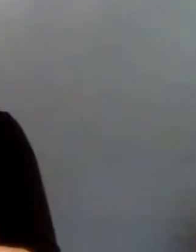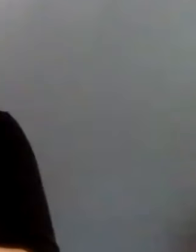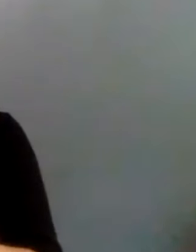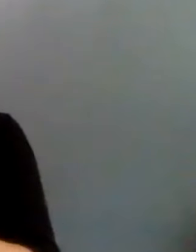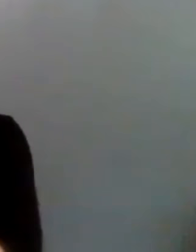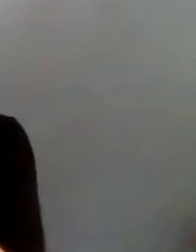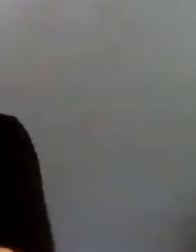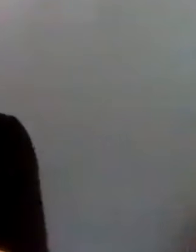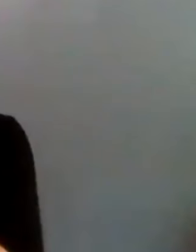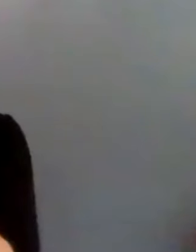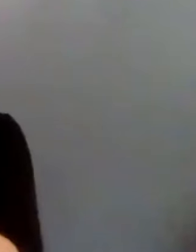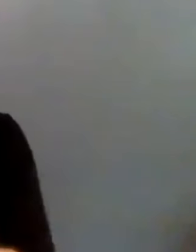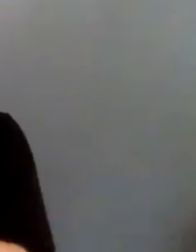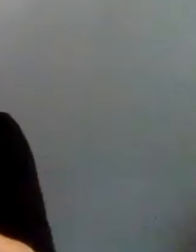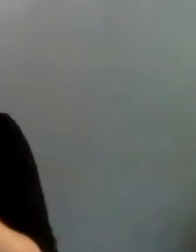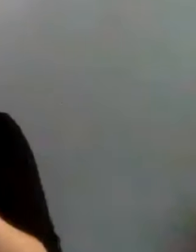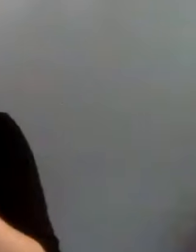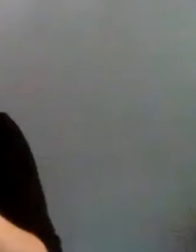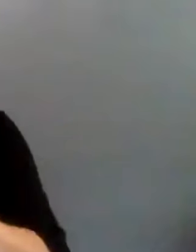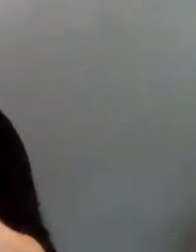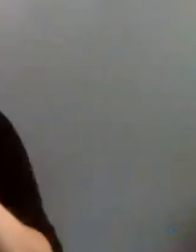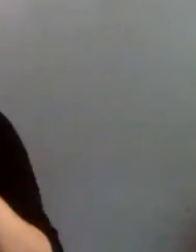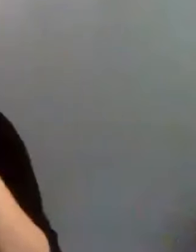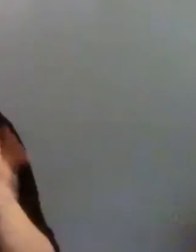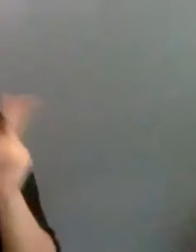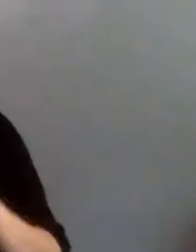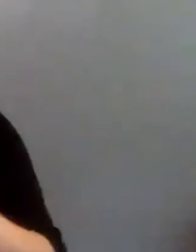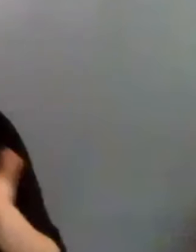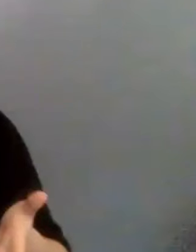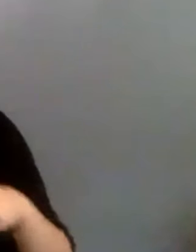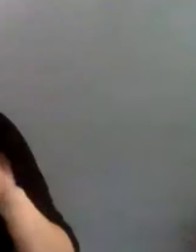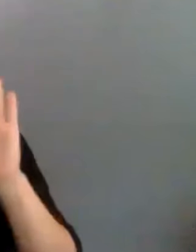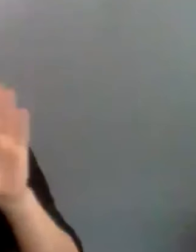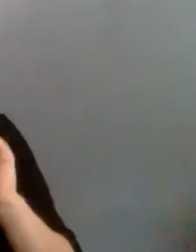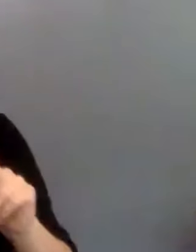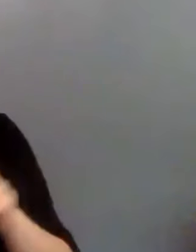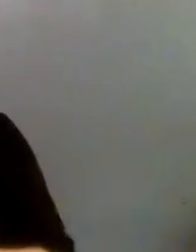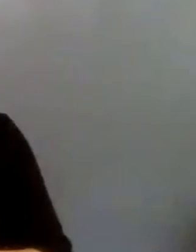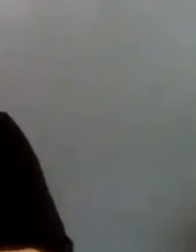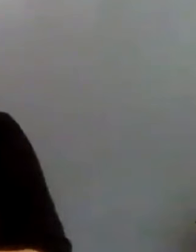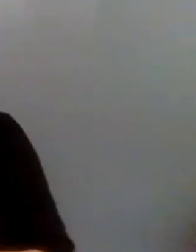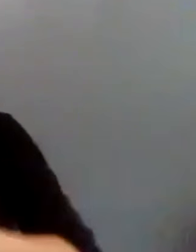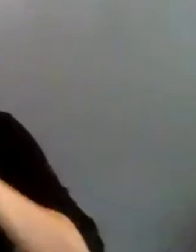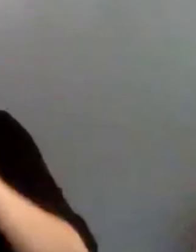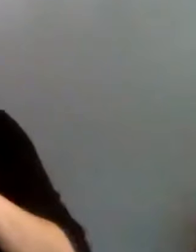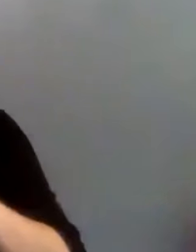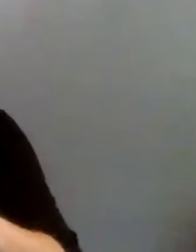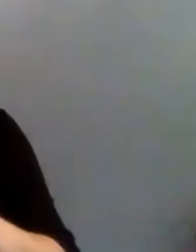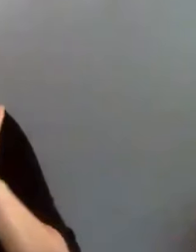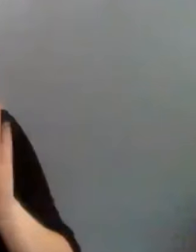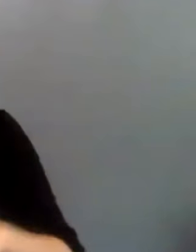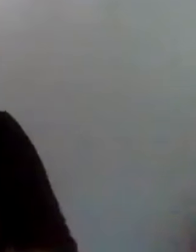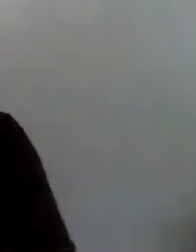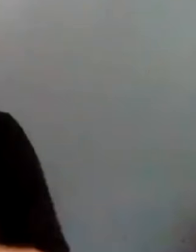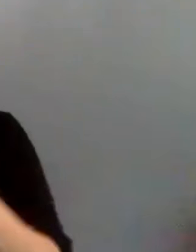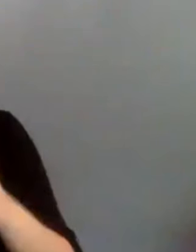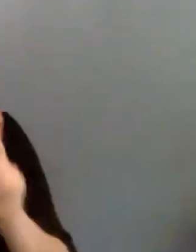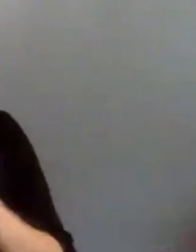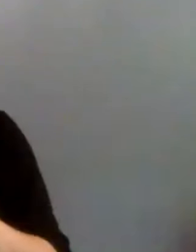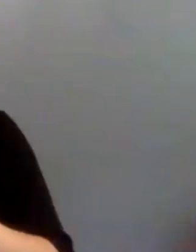having those in front of a lot of people. But also asking questions, because I know that a lot of people in our department